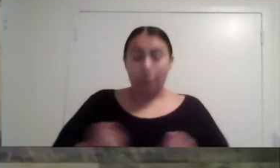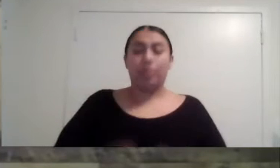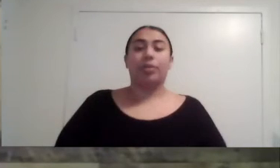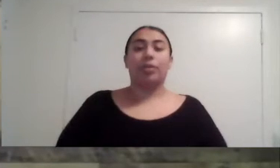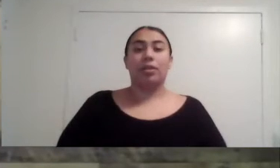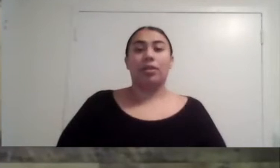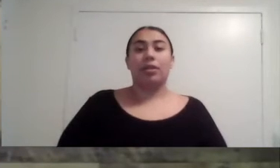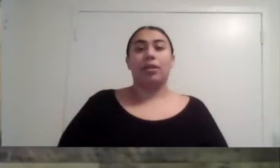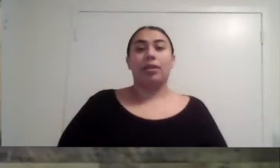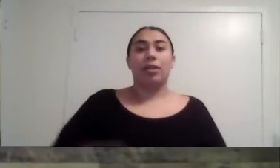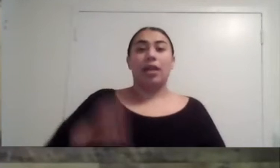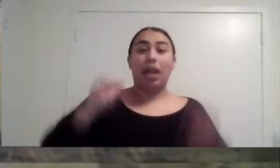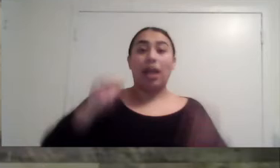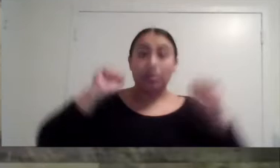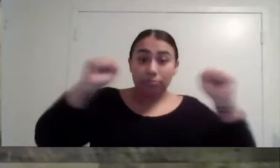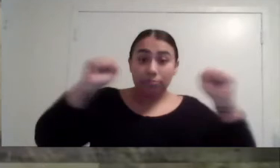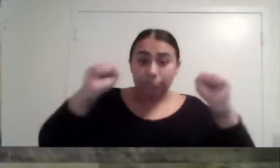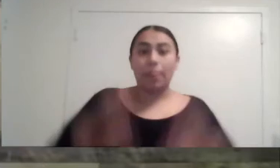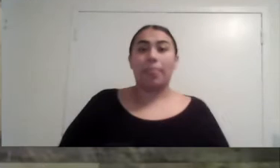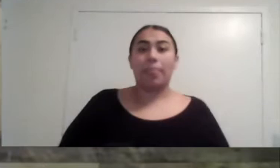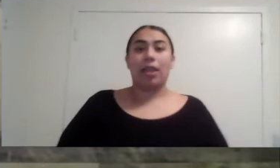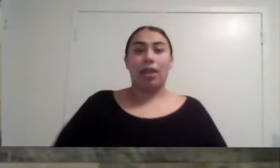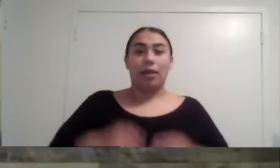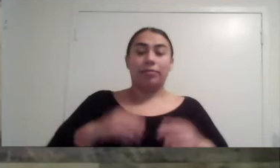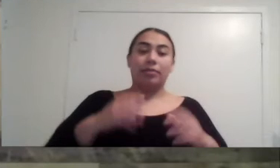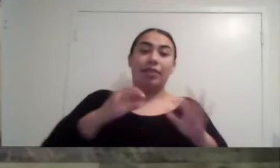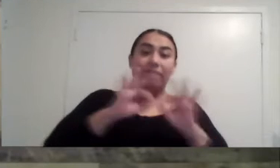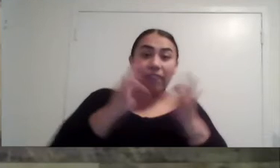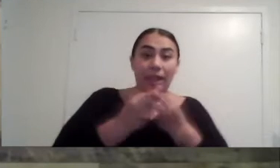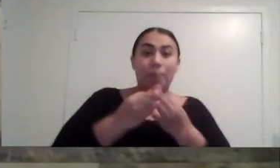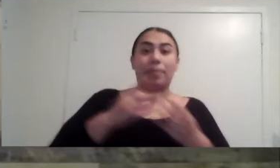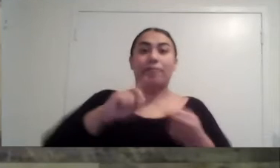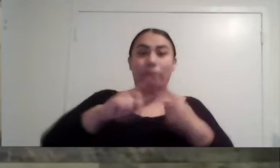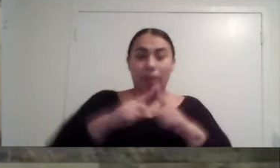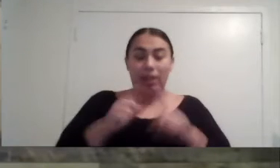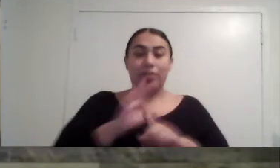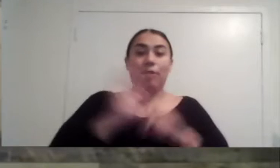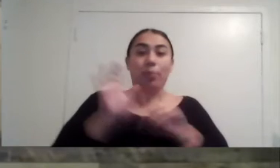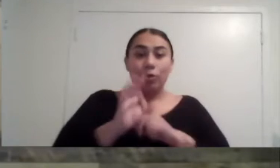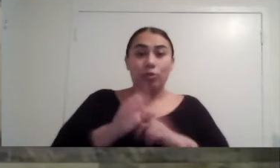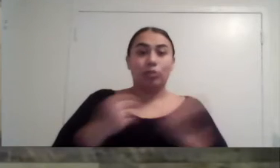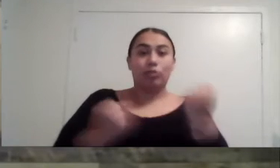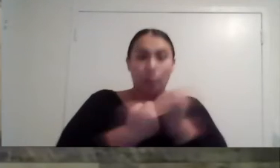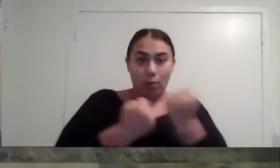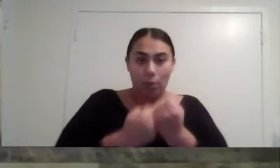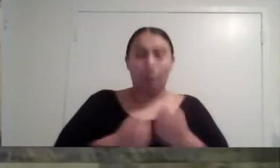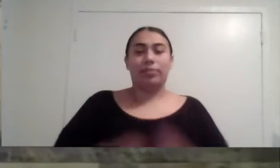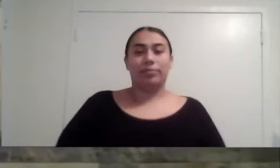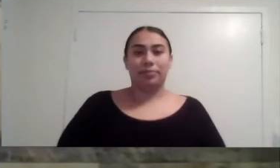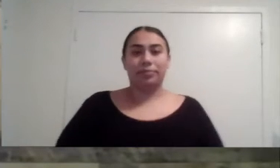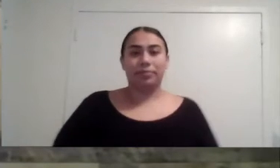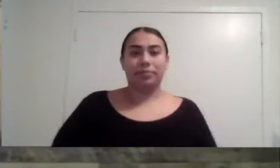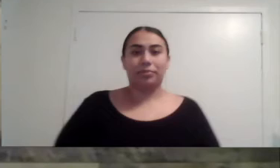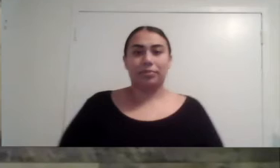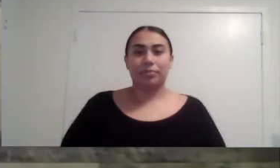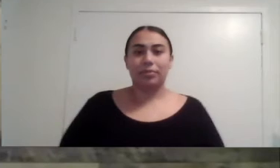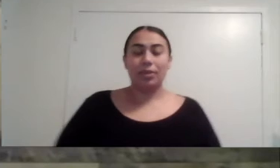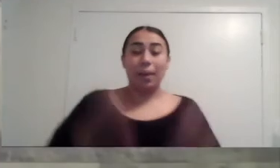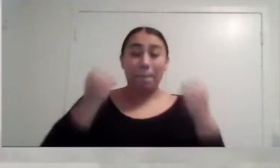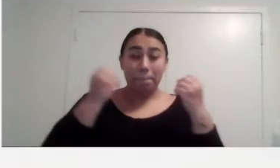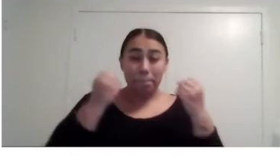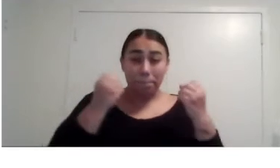health, combating seasonal affective disorder, exercise, social support, and how the endocannabinoid system could affect